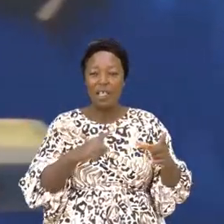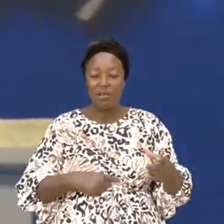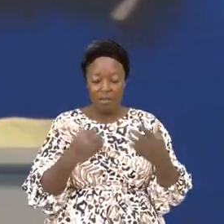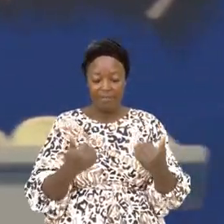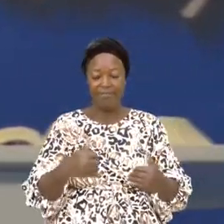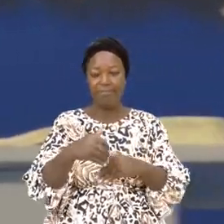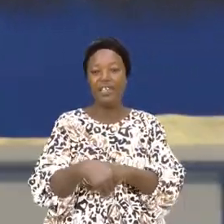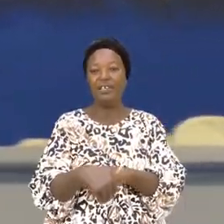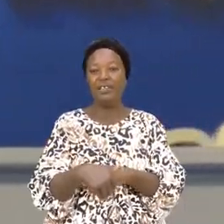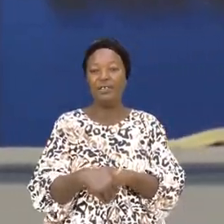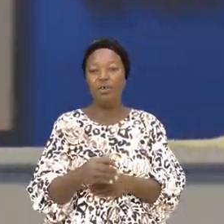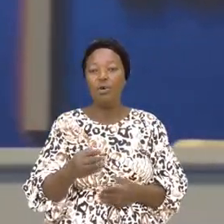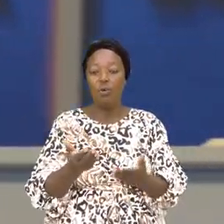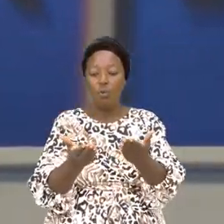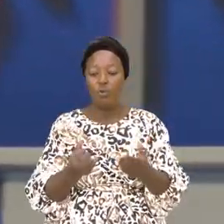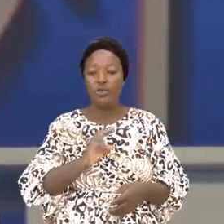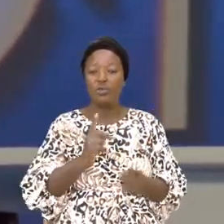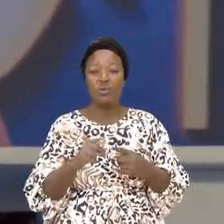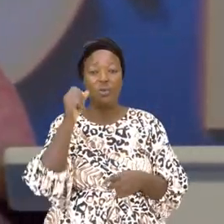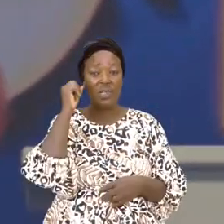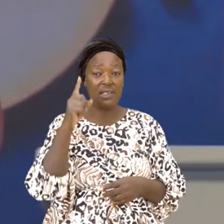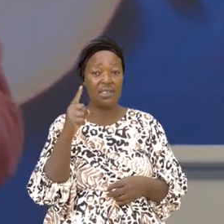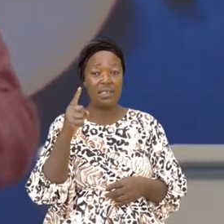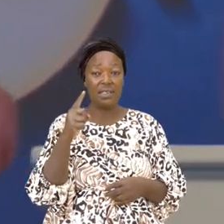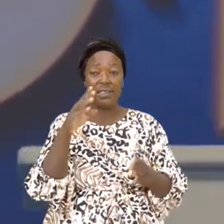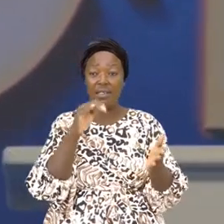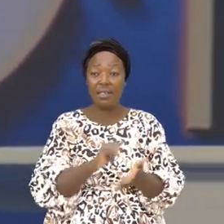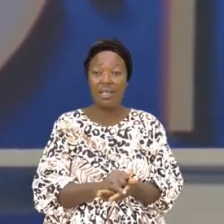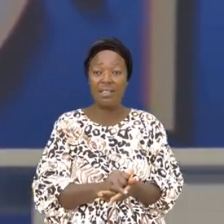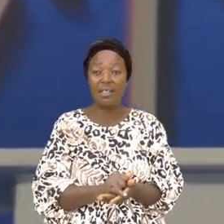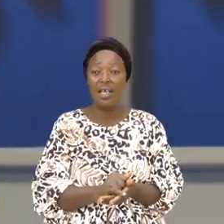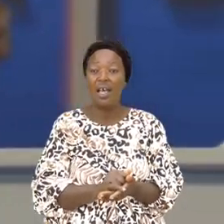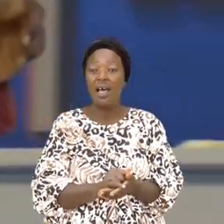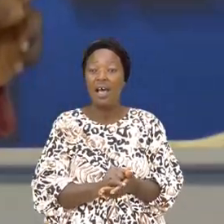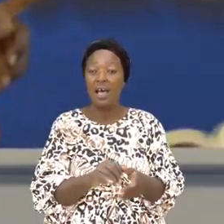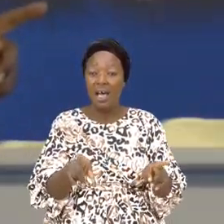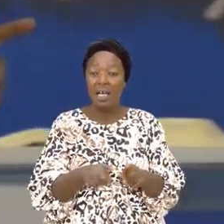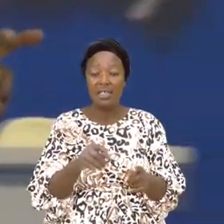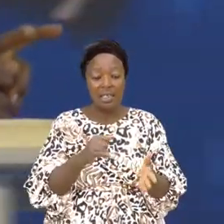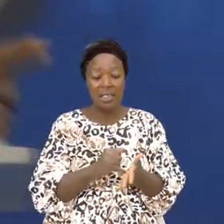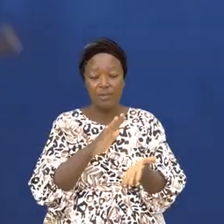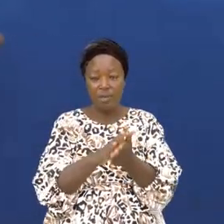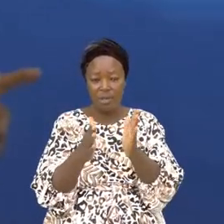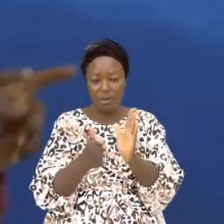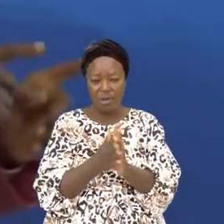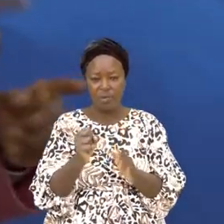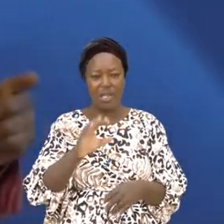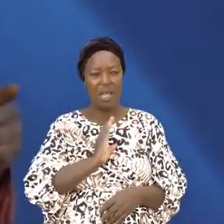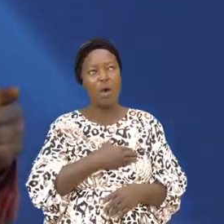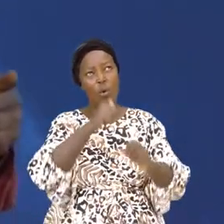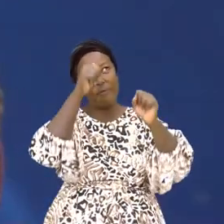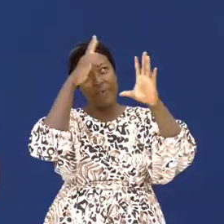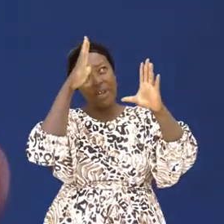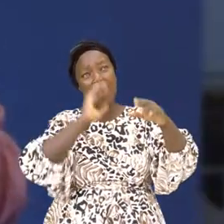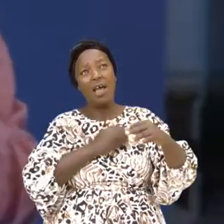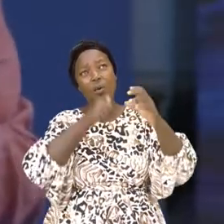tonight wants us to understand that as he becomes a